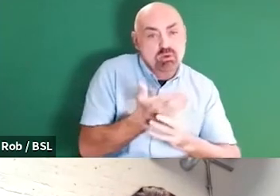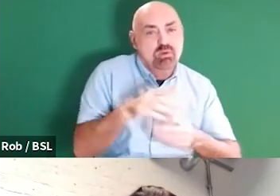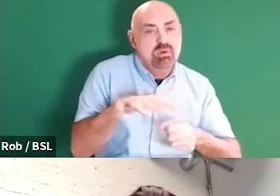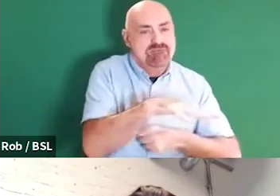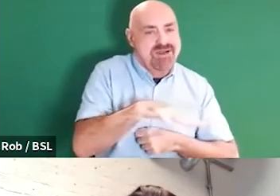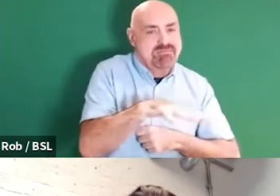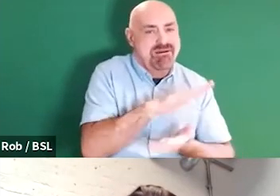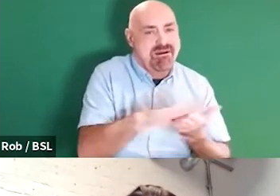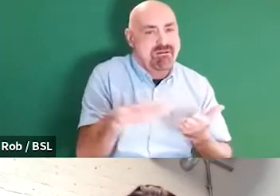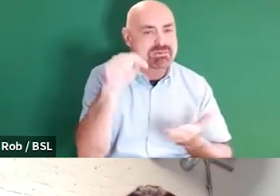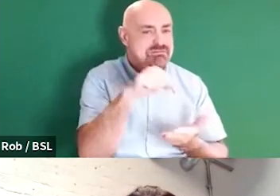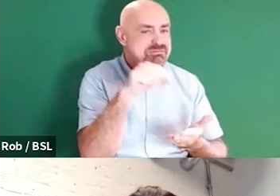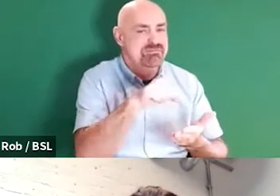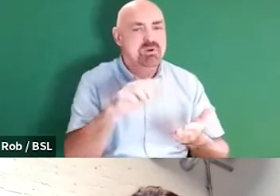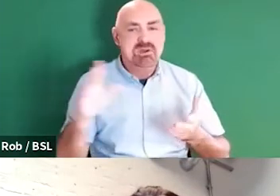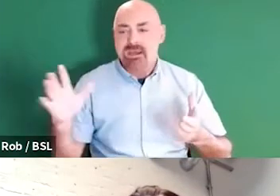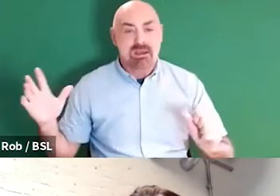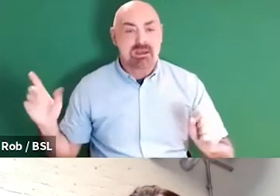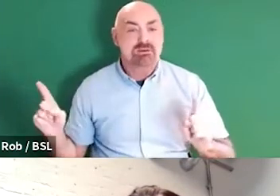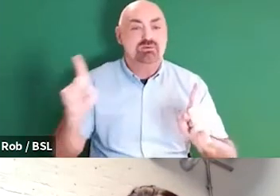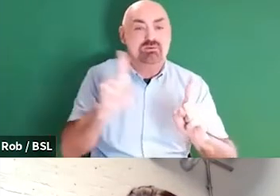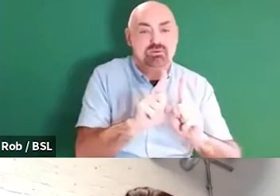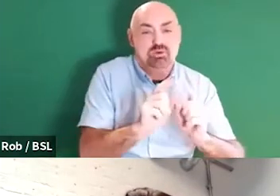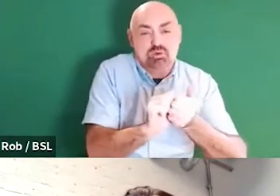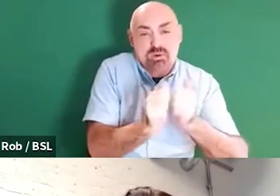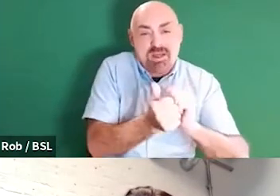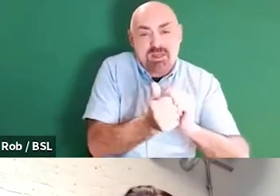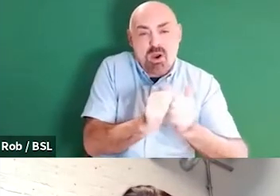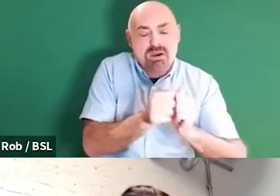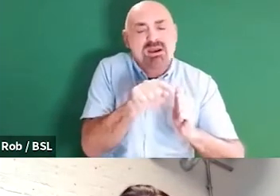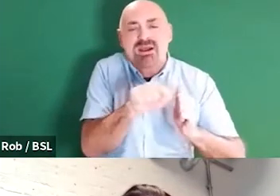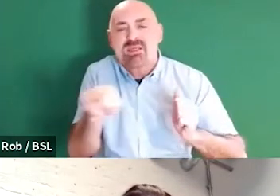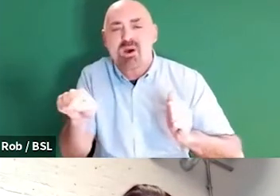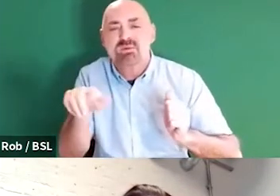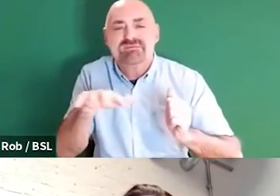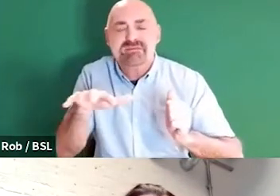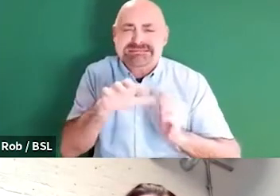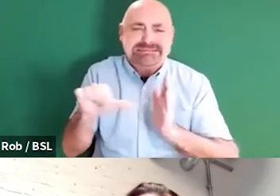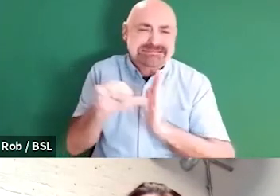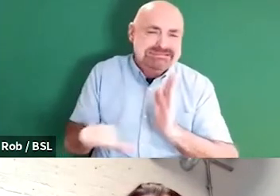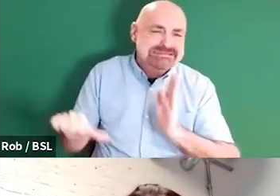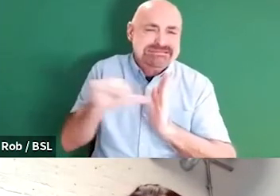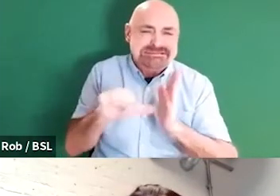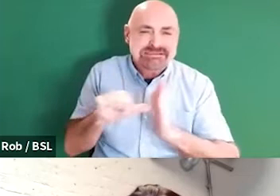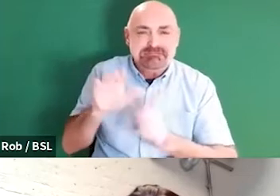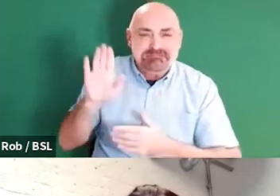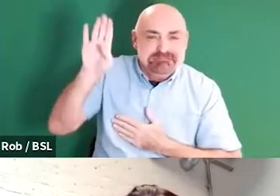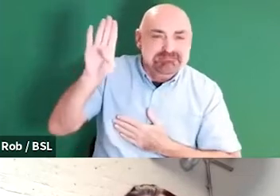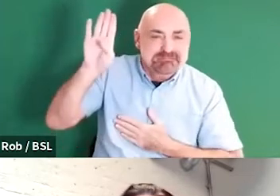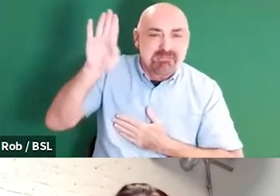really hoping that together we can reach those families that just find it so difficult to ask for